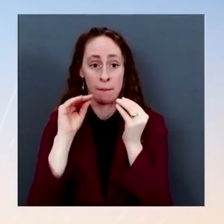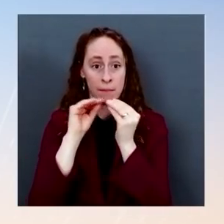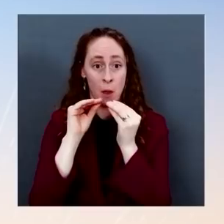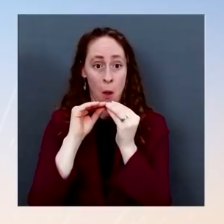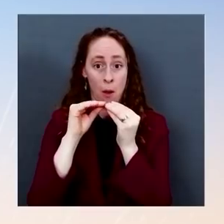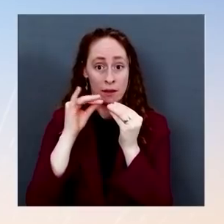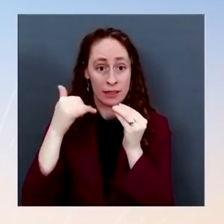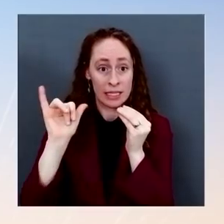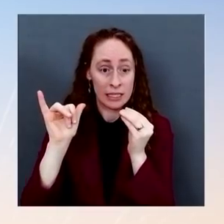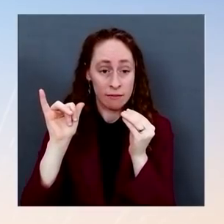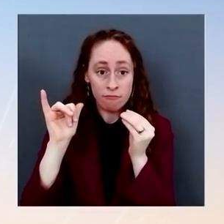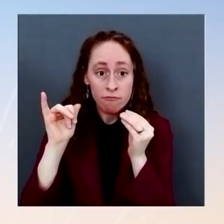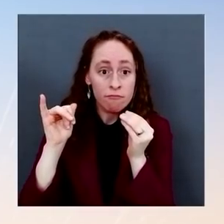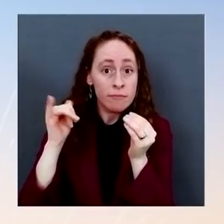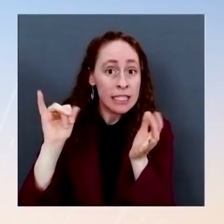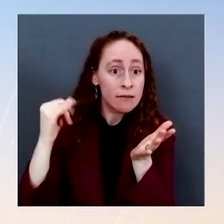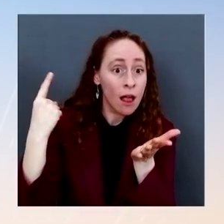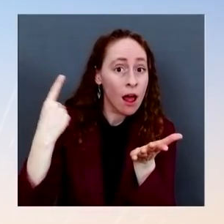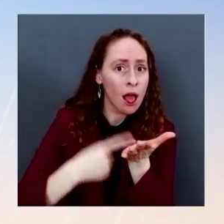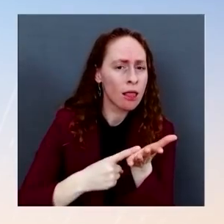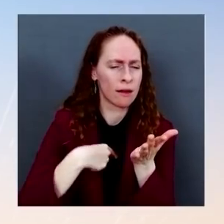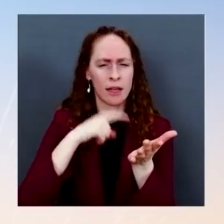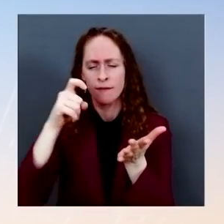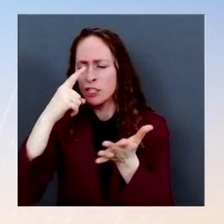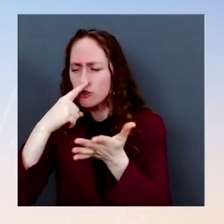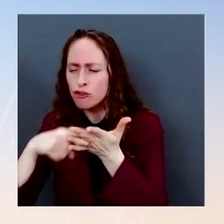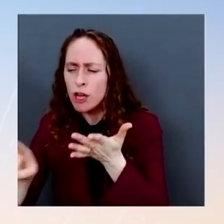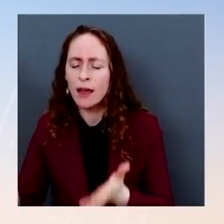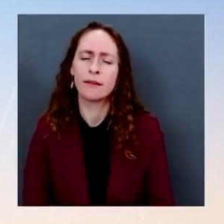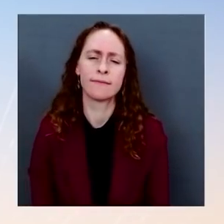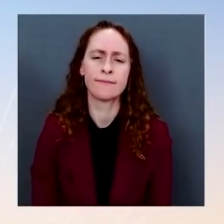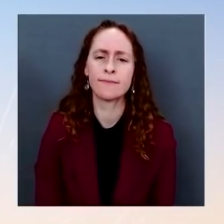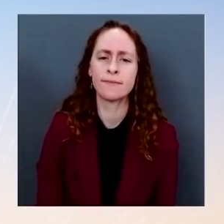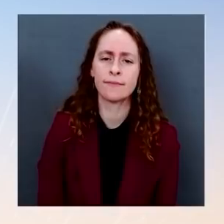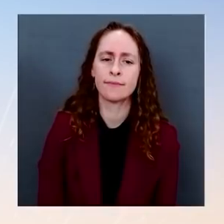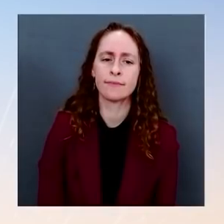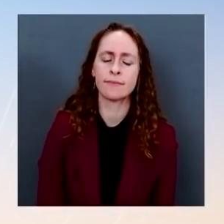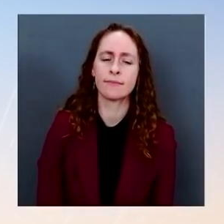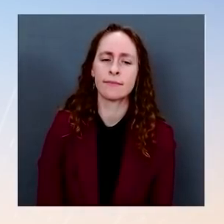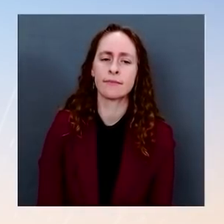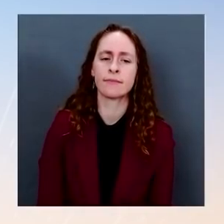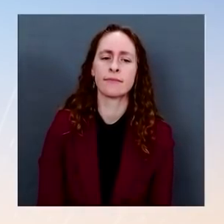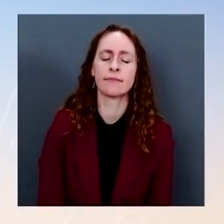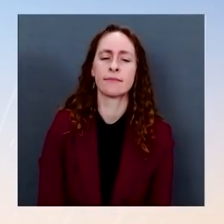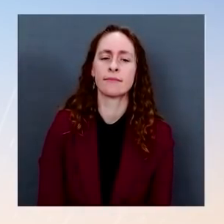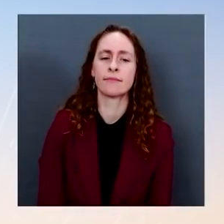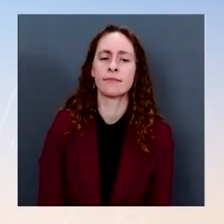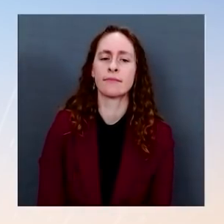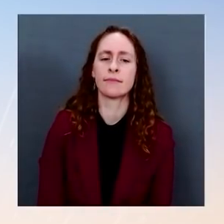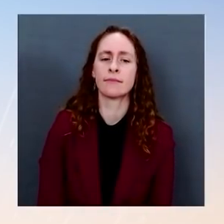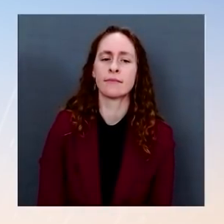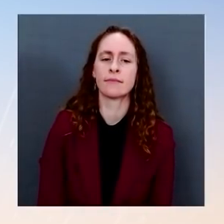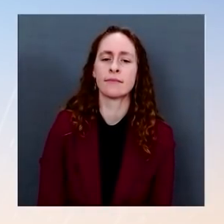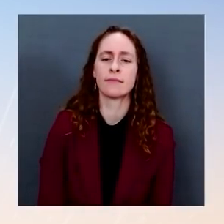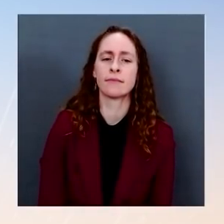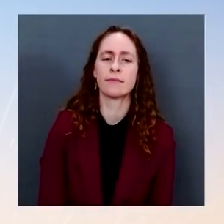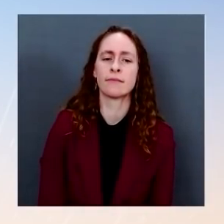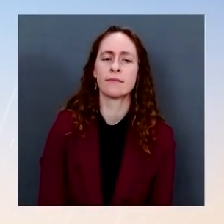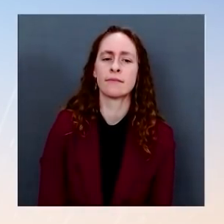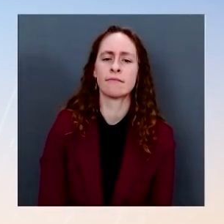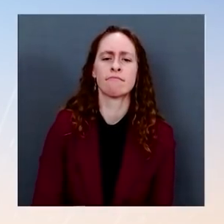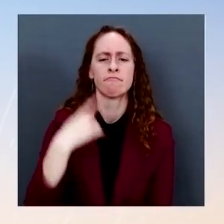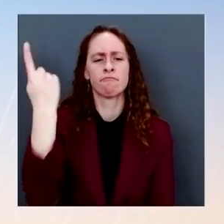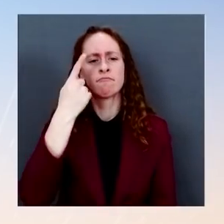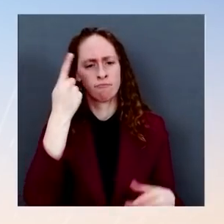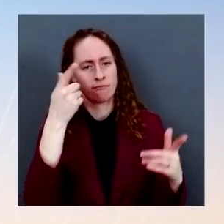Regarding communications with Senator Manchin, you've not said much on that. I mean, are you able to confirm that whether or not President Biden has reached out to the